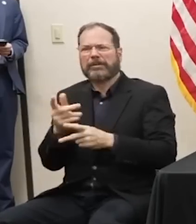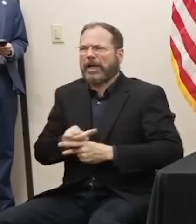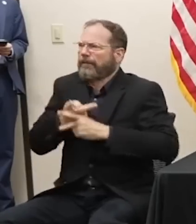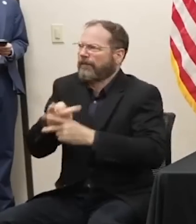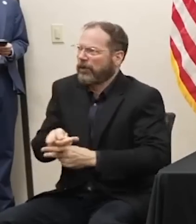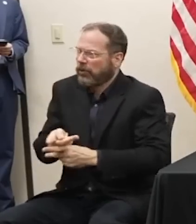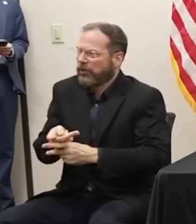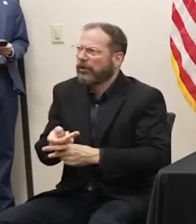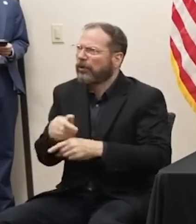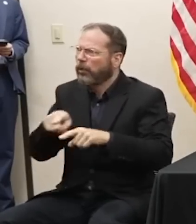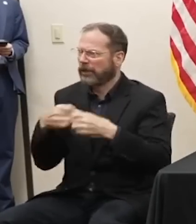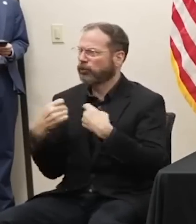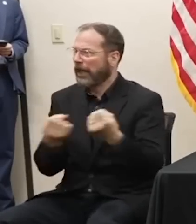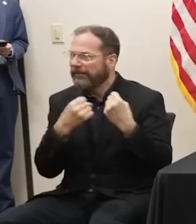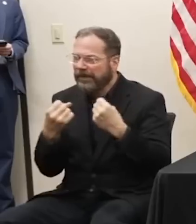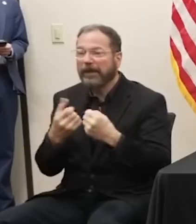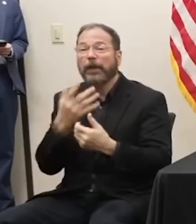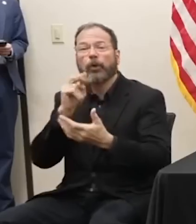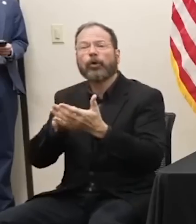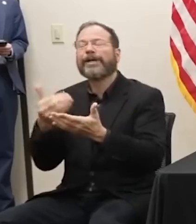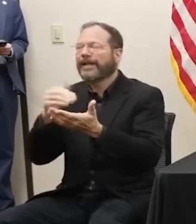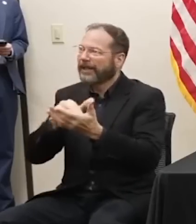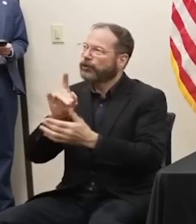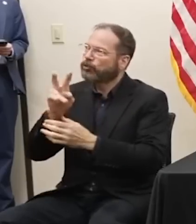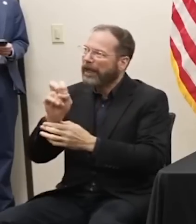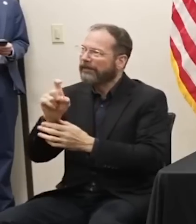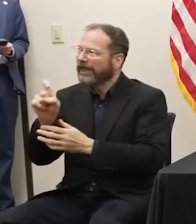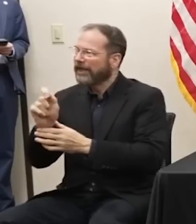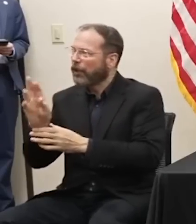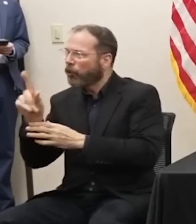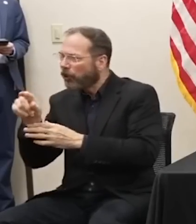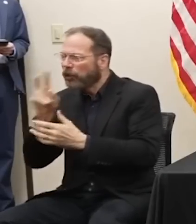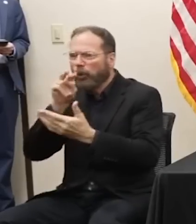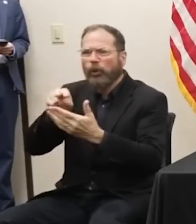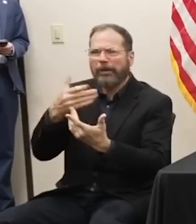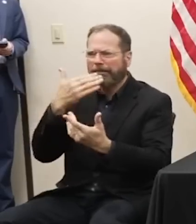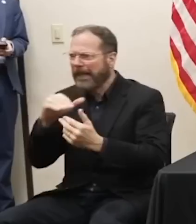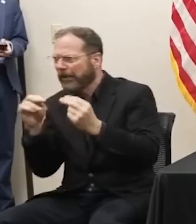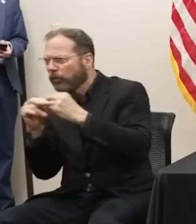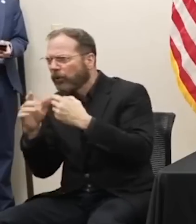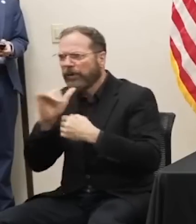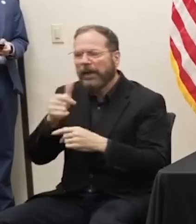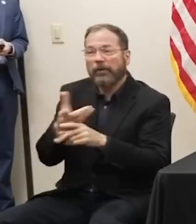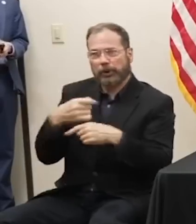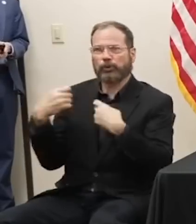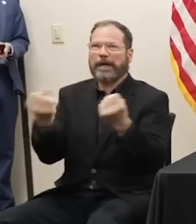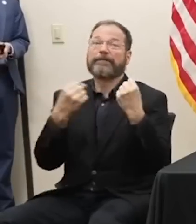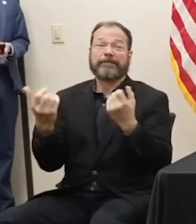roadway. And once again, visit drivetexas.org to check road conditions before you go out and